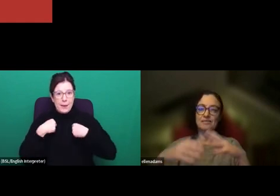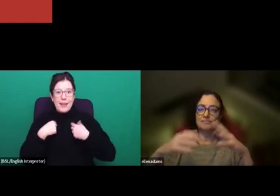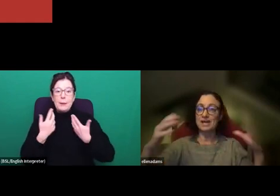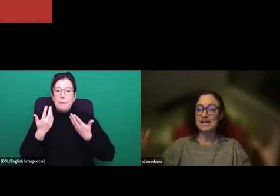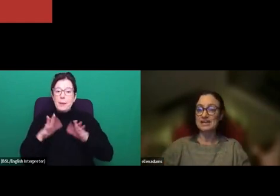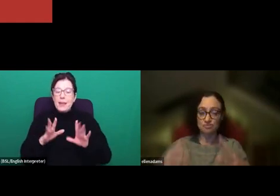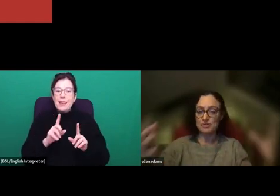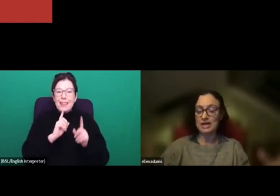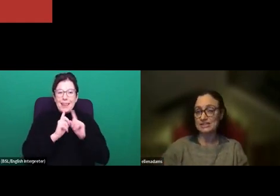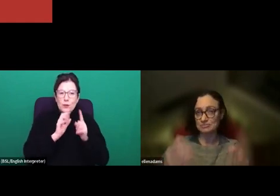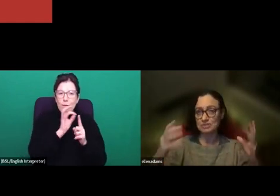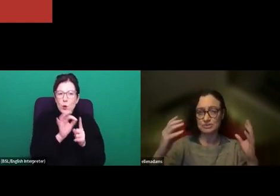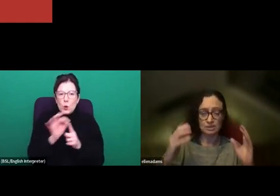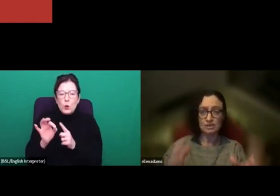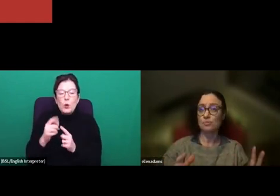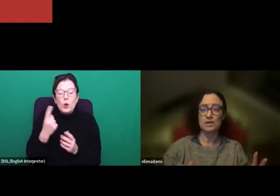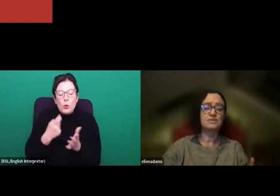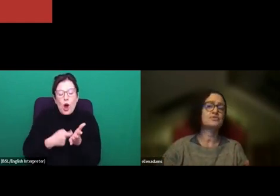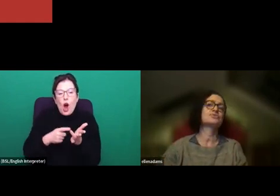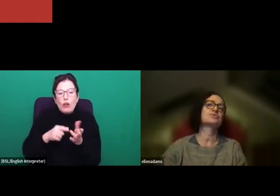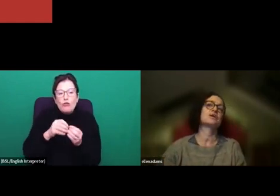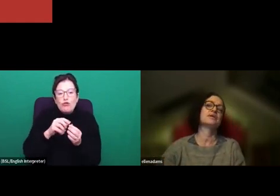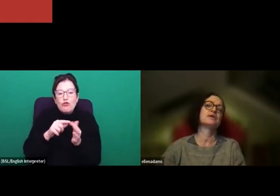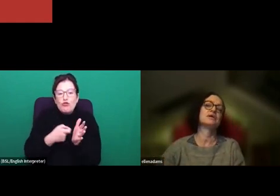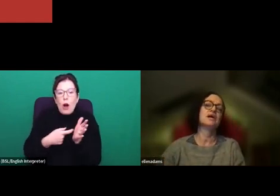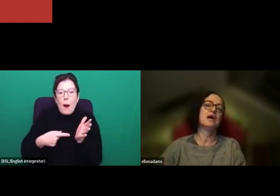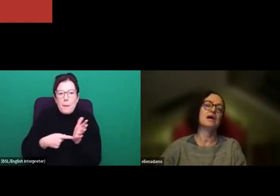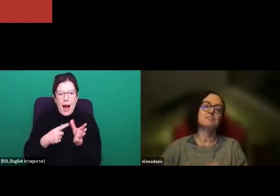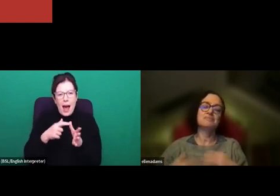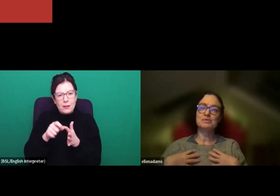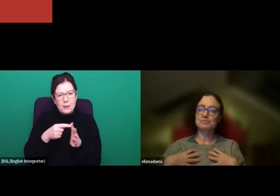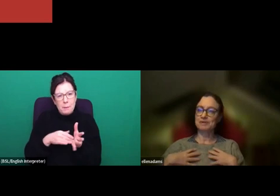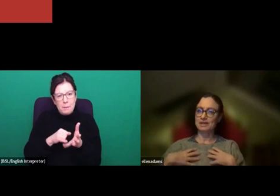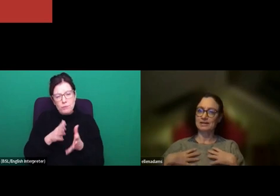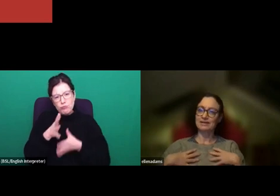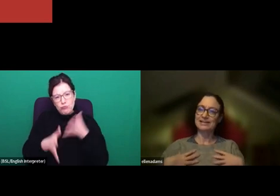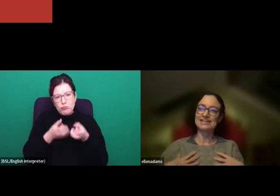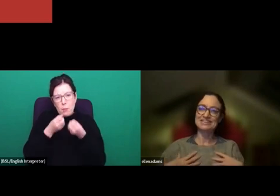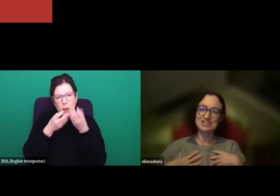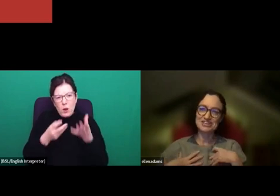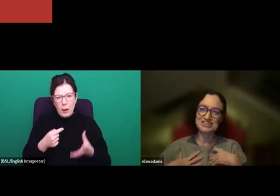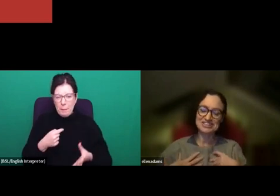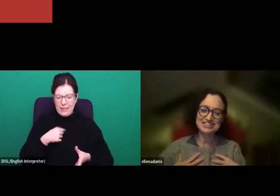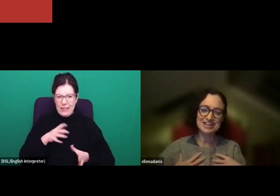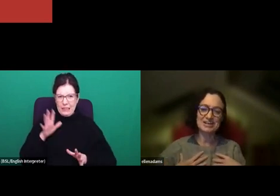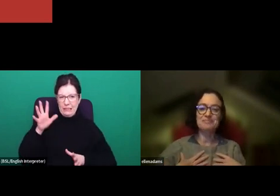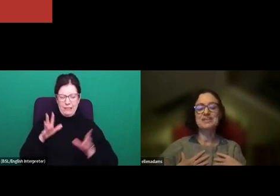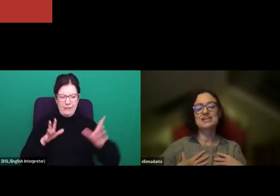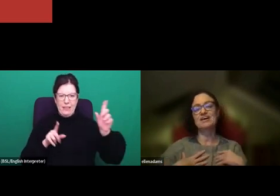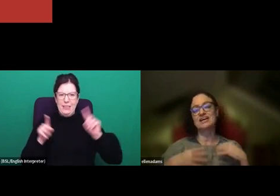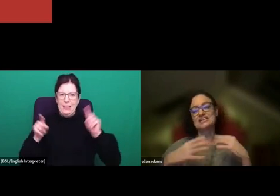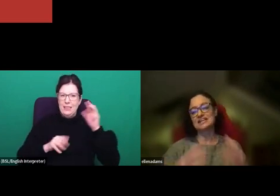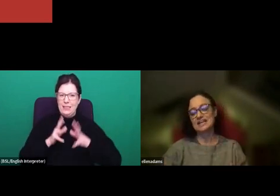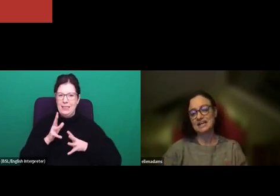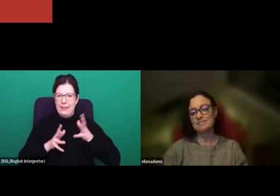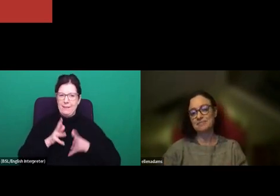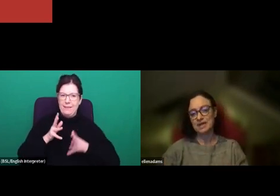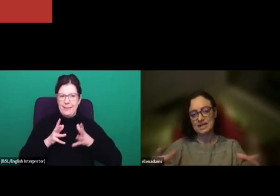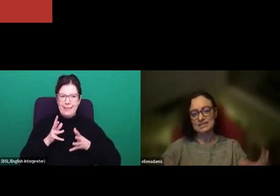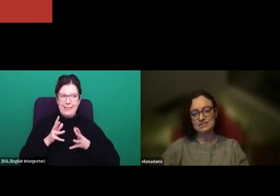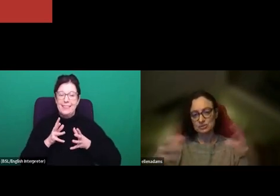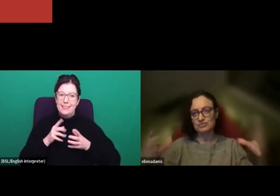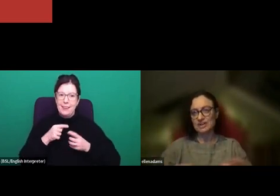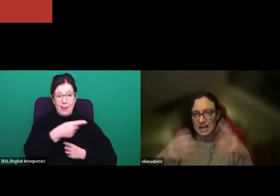interviewing and Robert Adam, who's a wonderful signer, me with my clunky learners guys, and